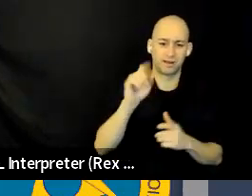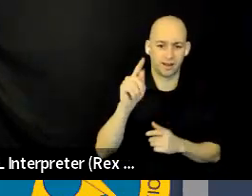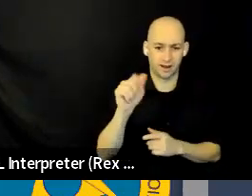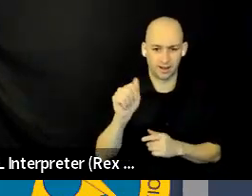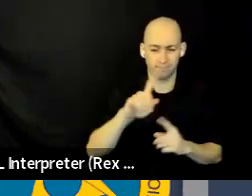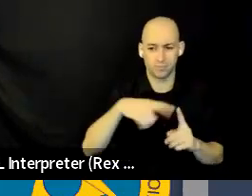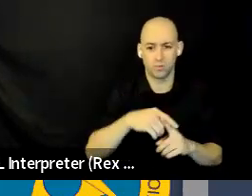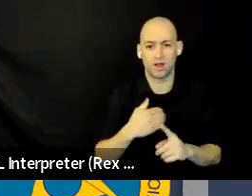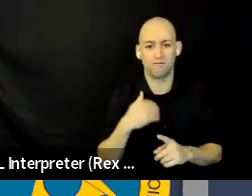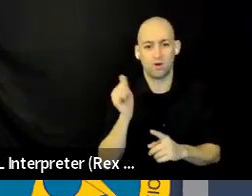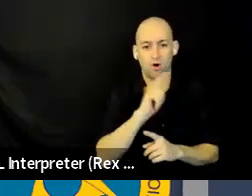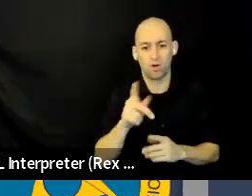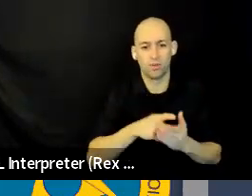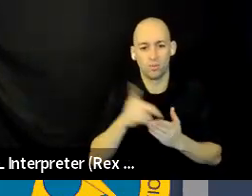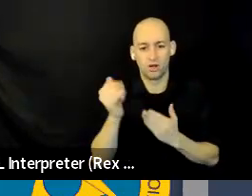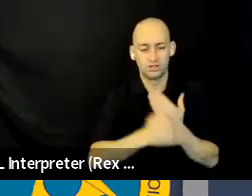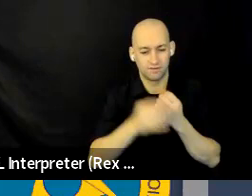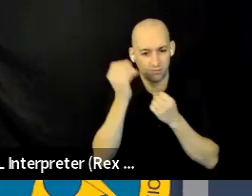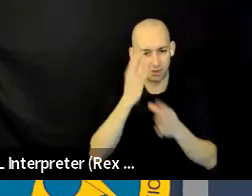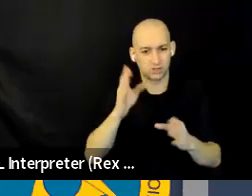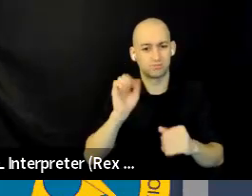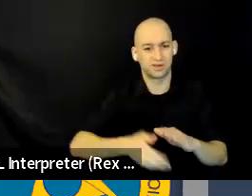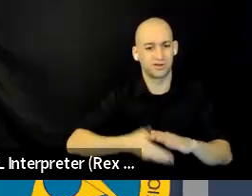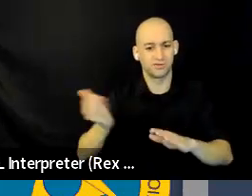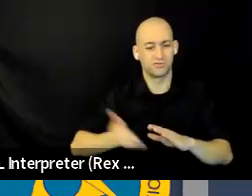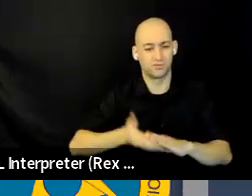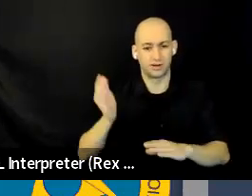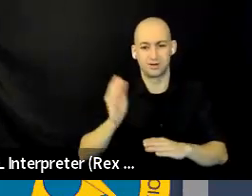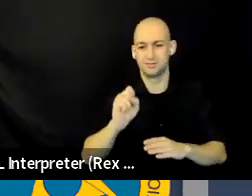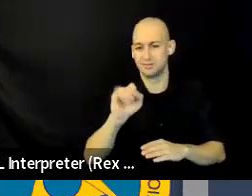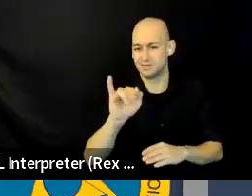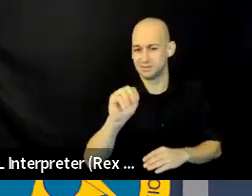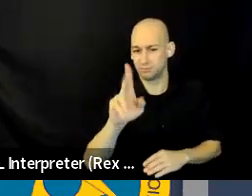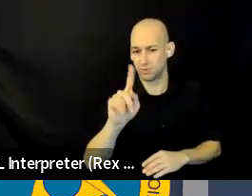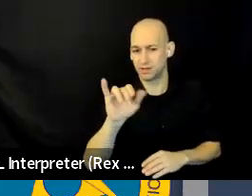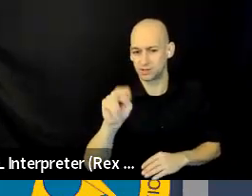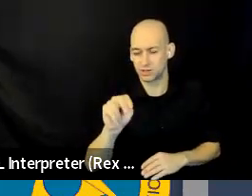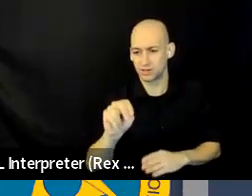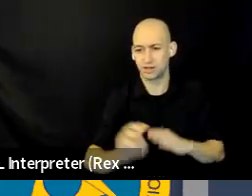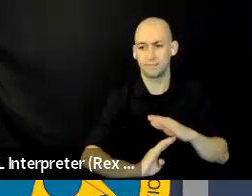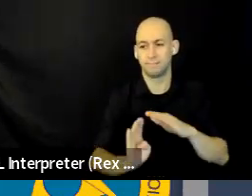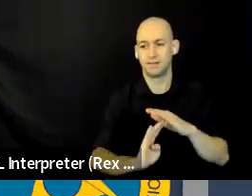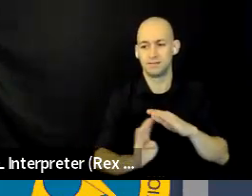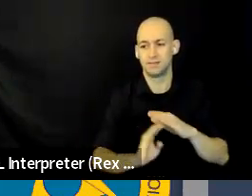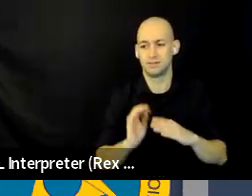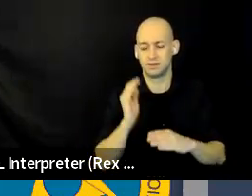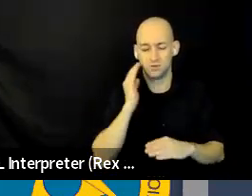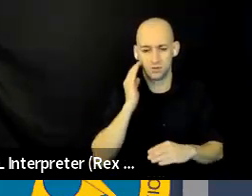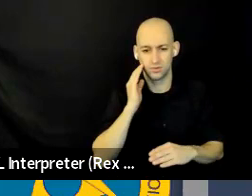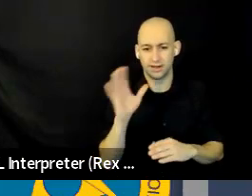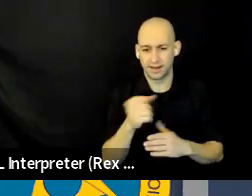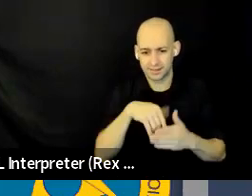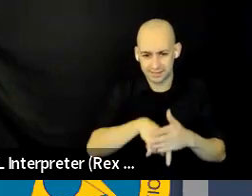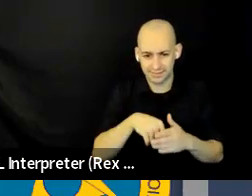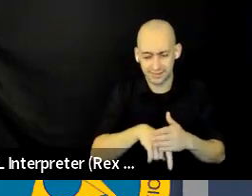have all the project information, we're able to run these simulations that basically, get into the